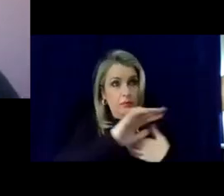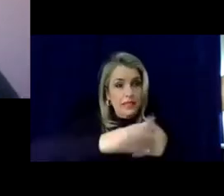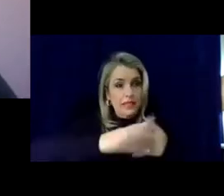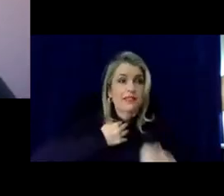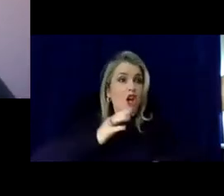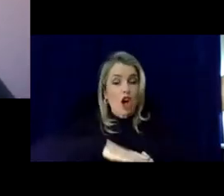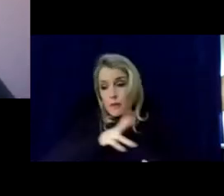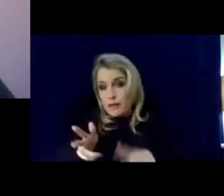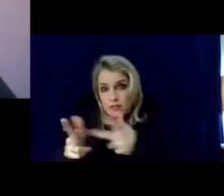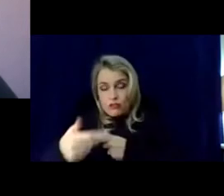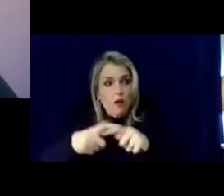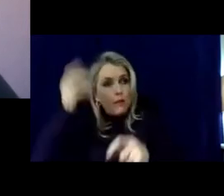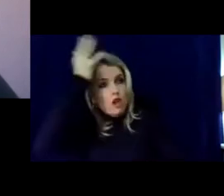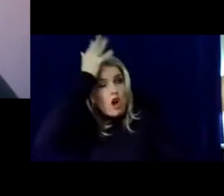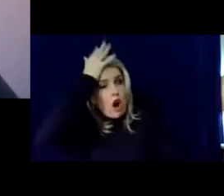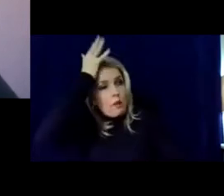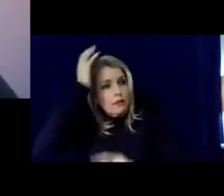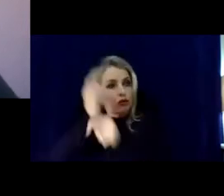by a garbage truck.